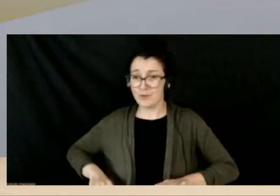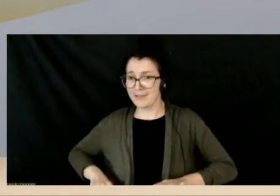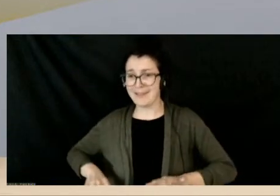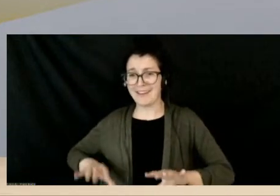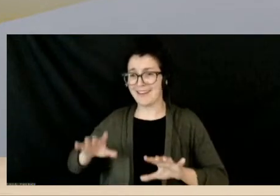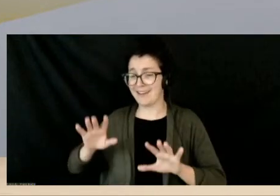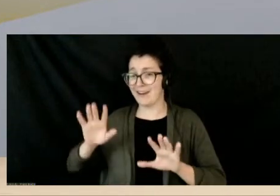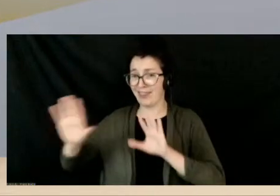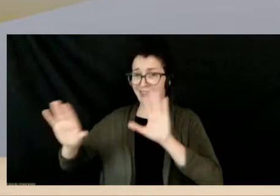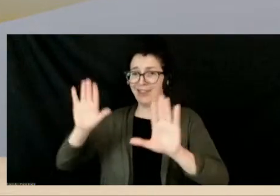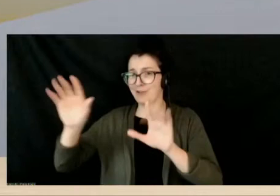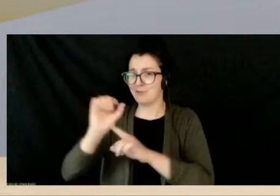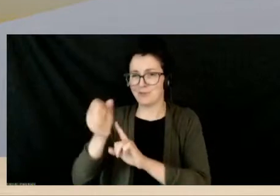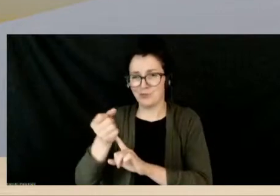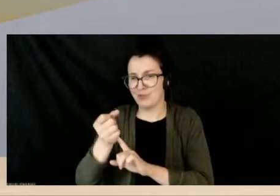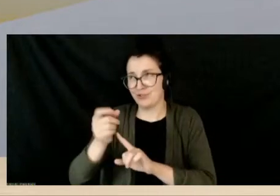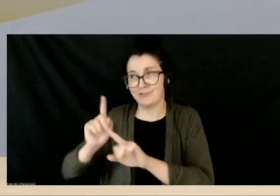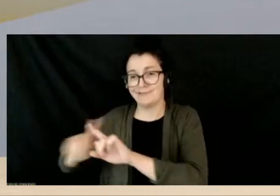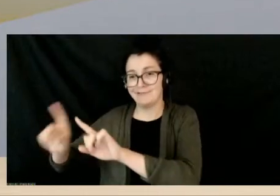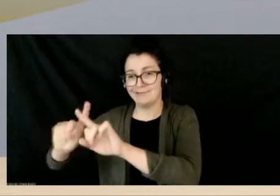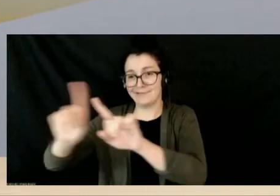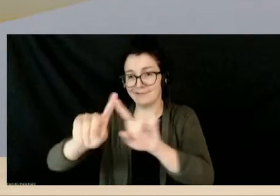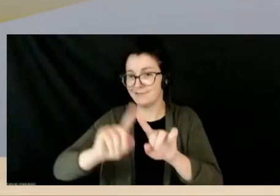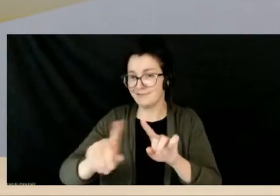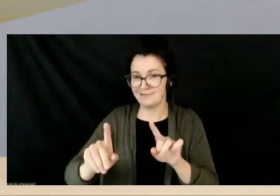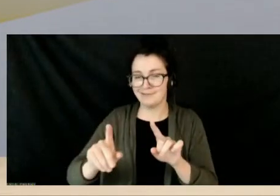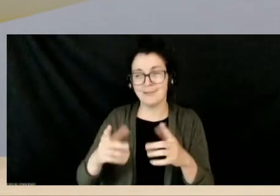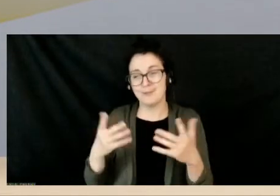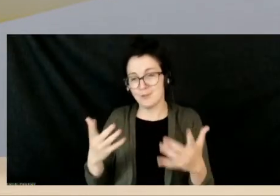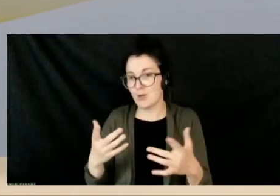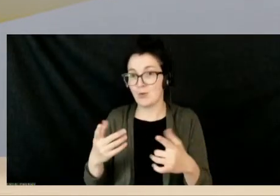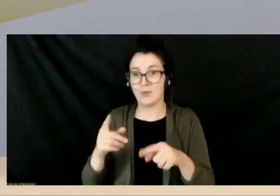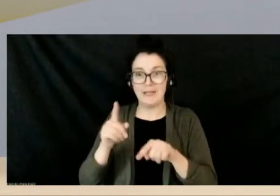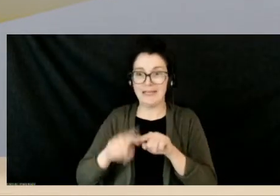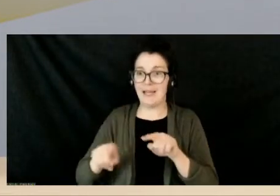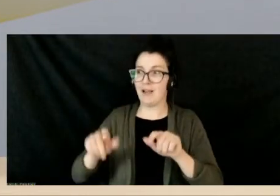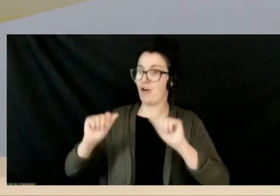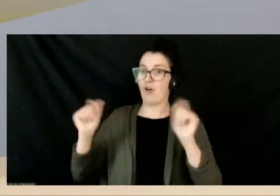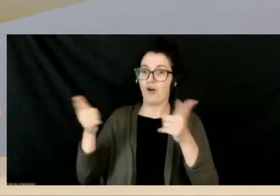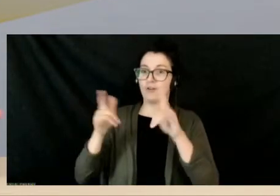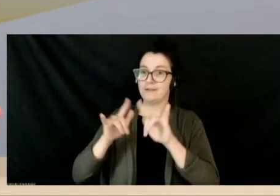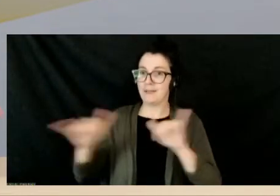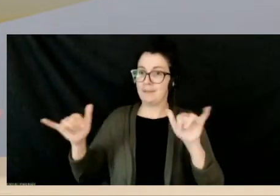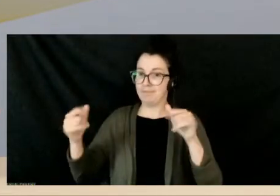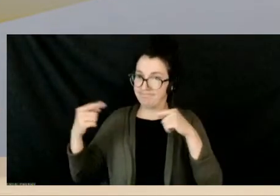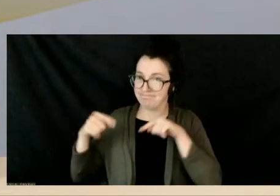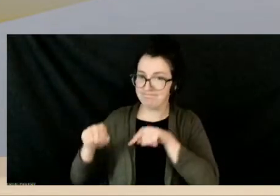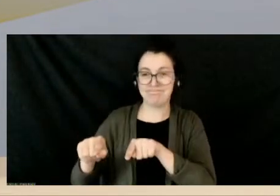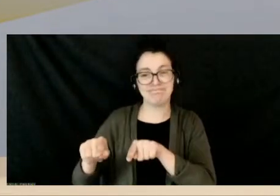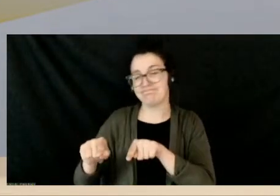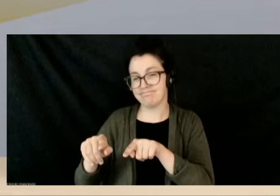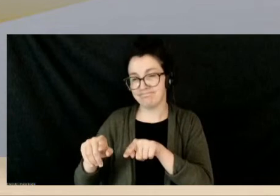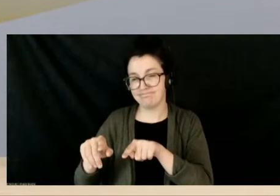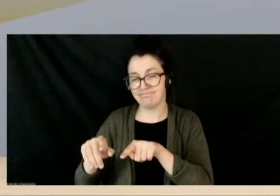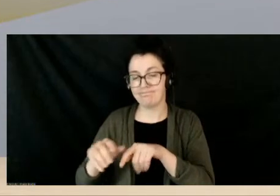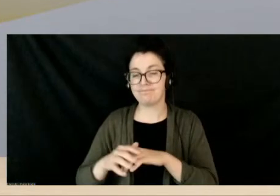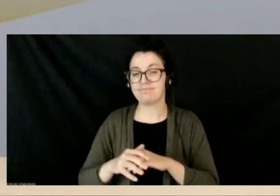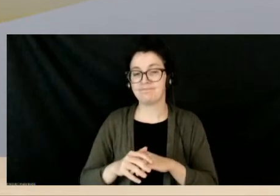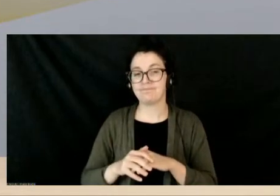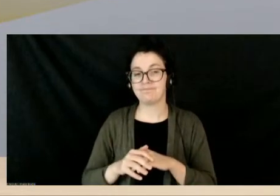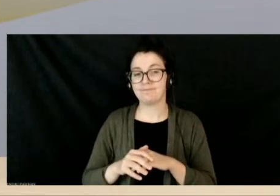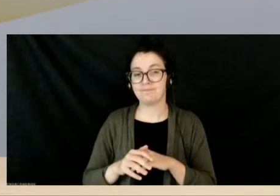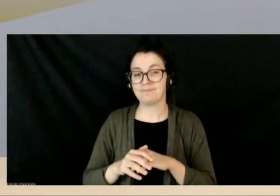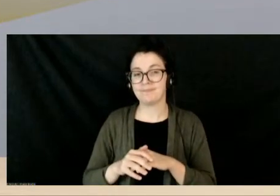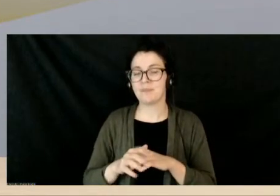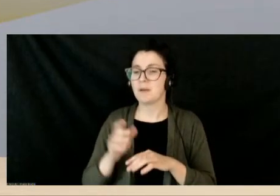So we have different starting points, but really it's up to the premiers, I think, they've continued to have